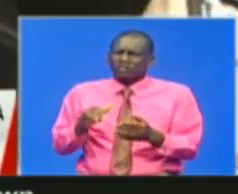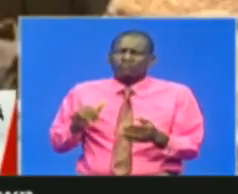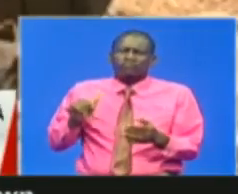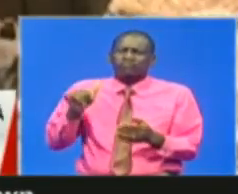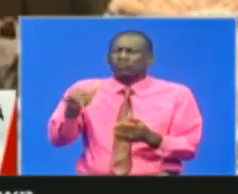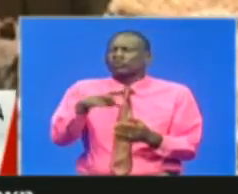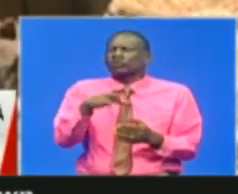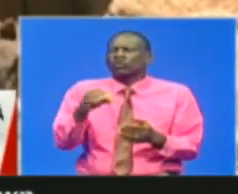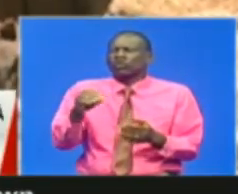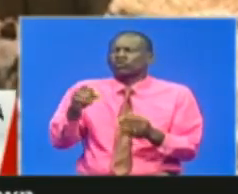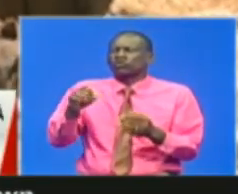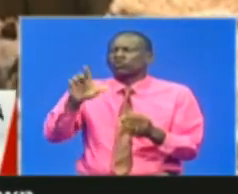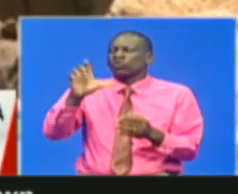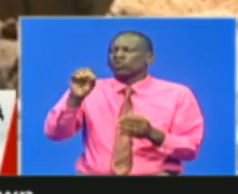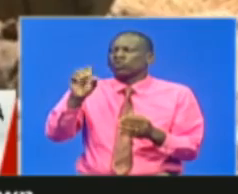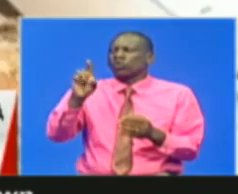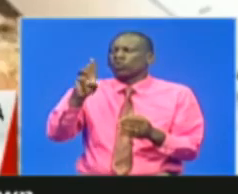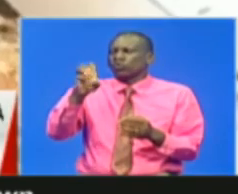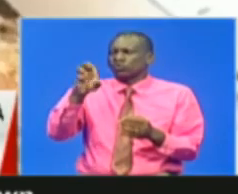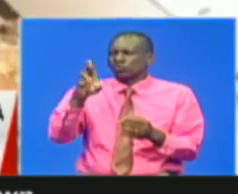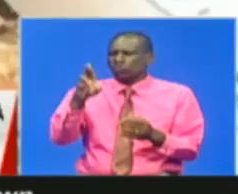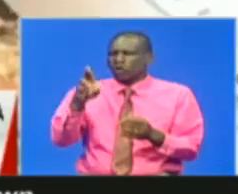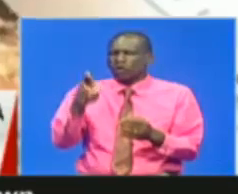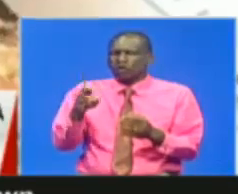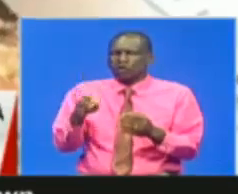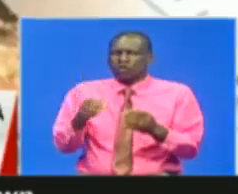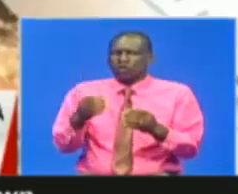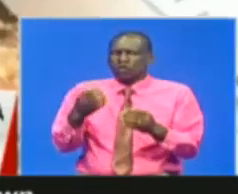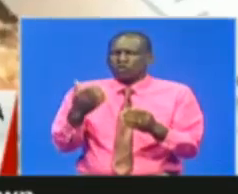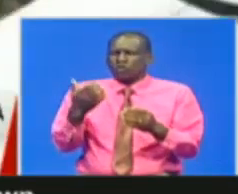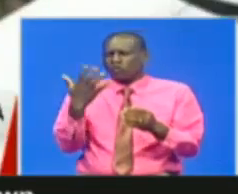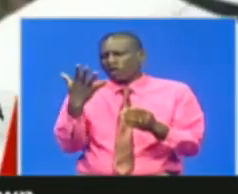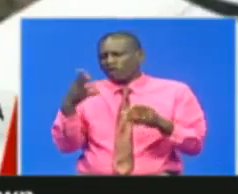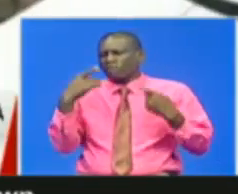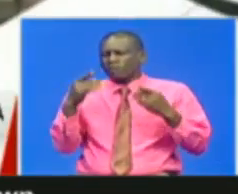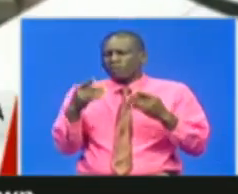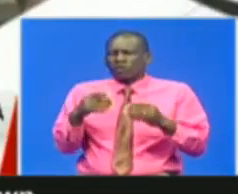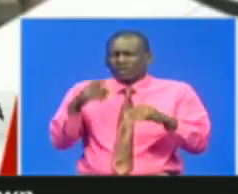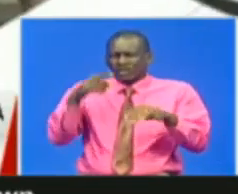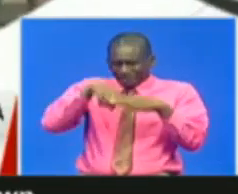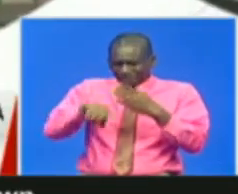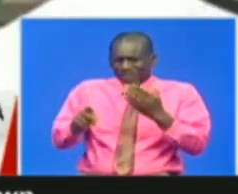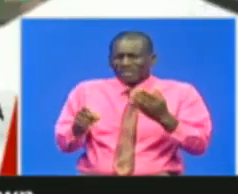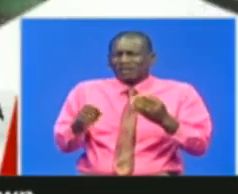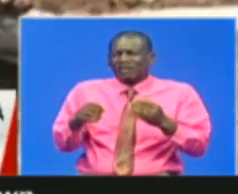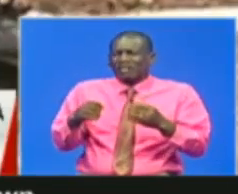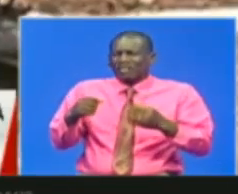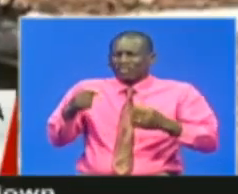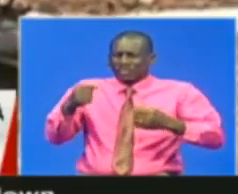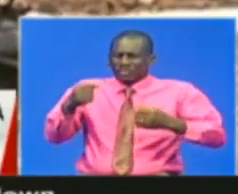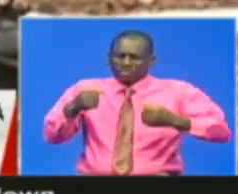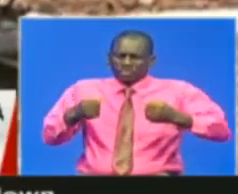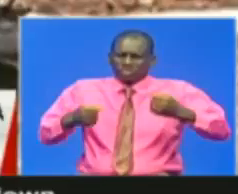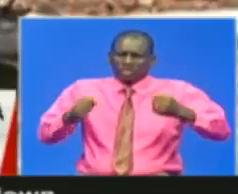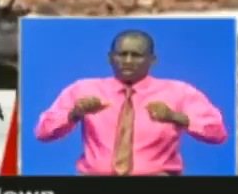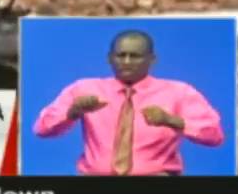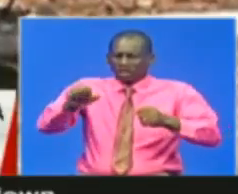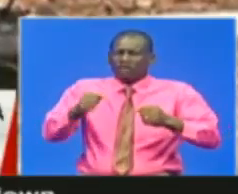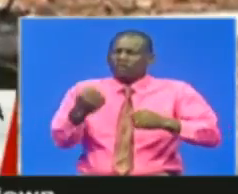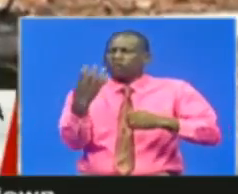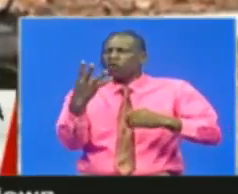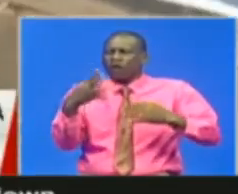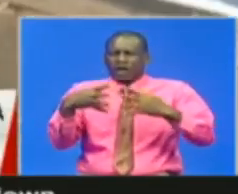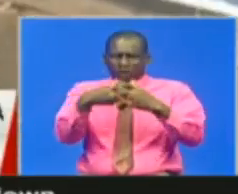Lundua. The four of the five persons on board the aircraft are believed to be American nationals. In the past